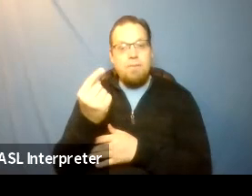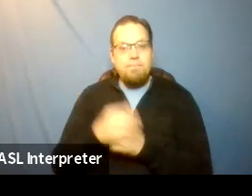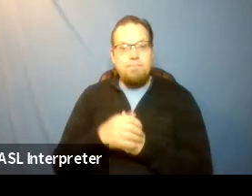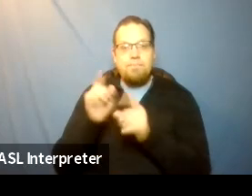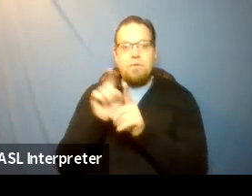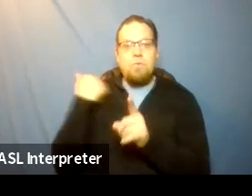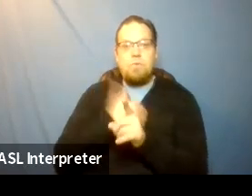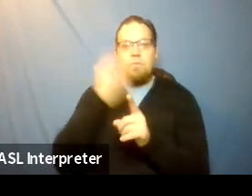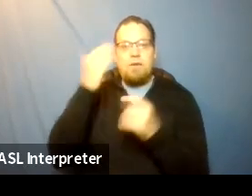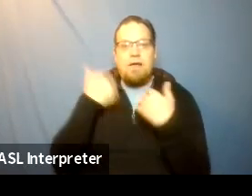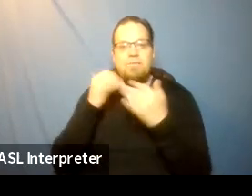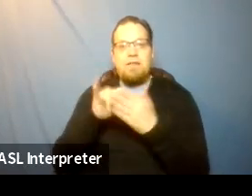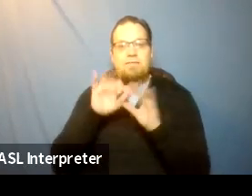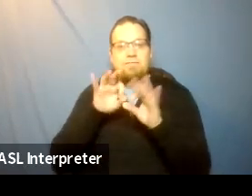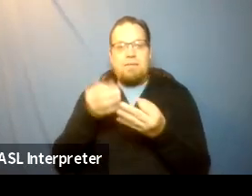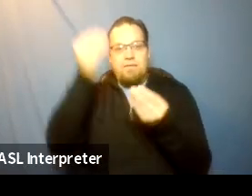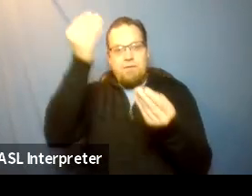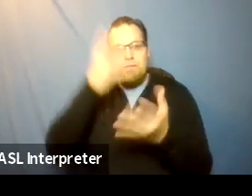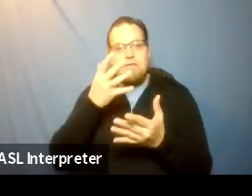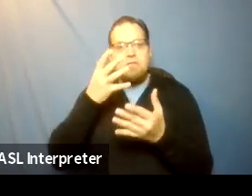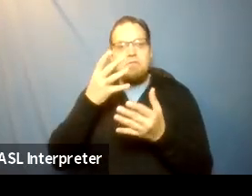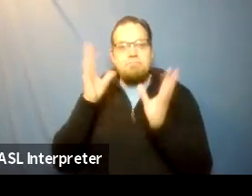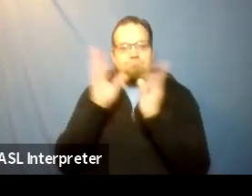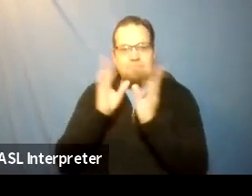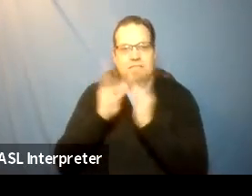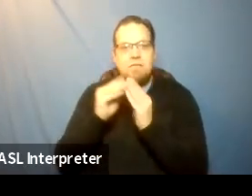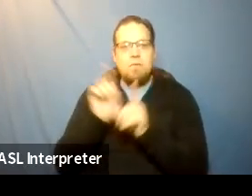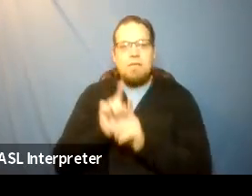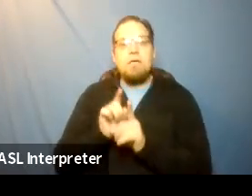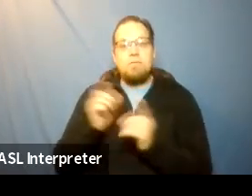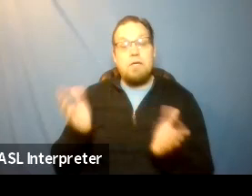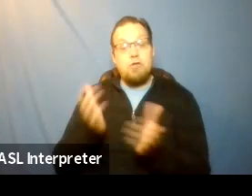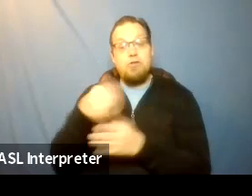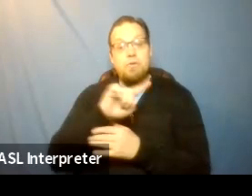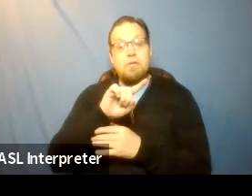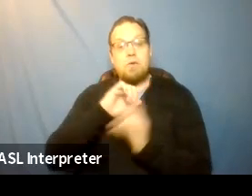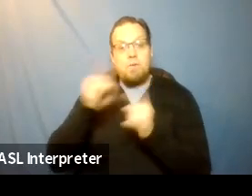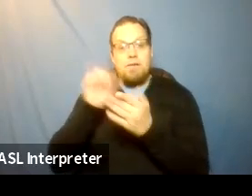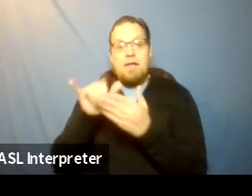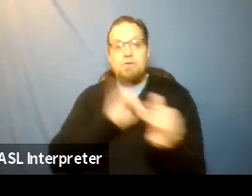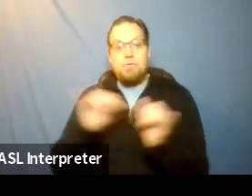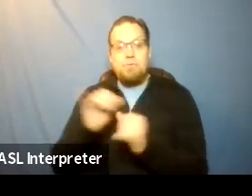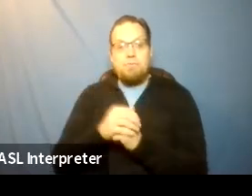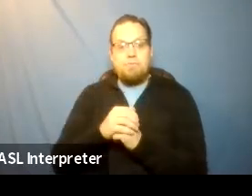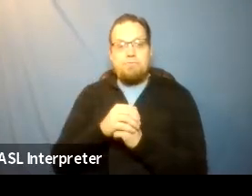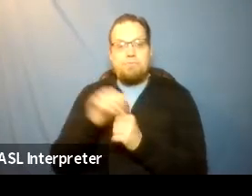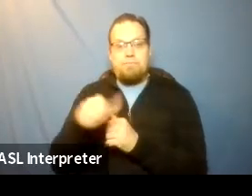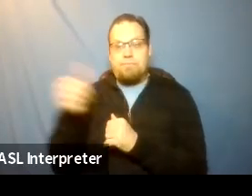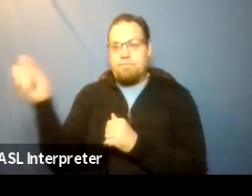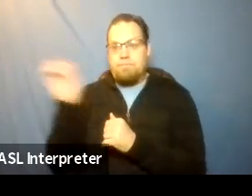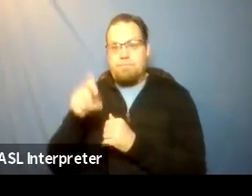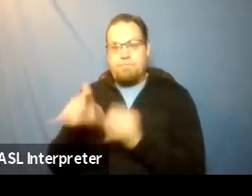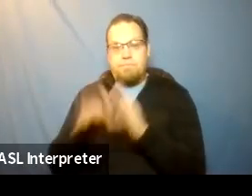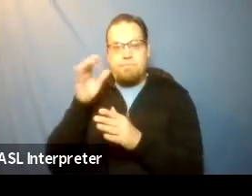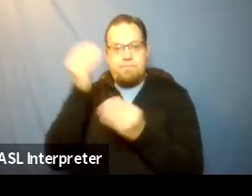We will have, again, those family information sessions as well. So we encourage you to access those too. Anywhere else they should be looking for information,